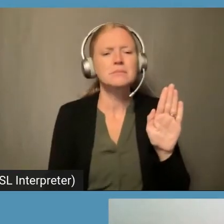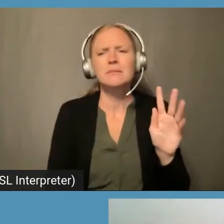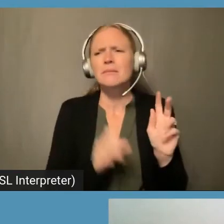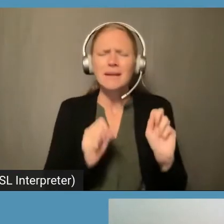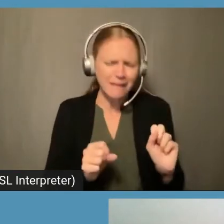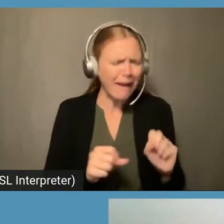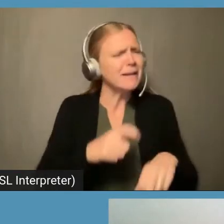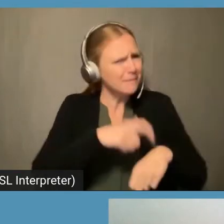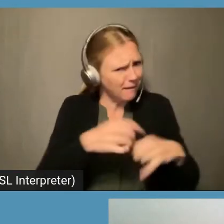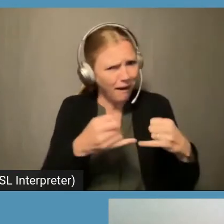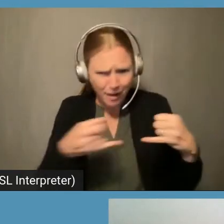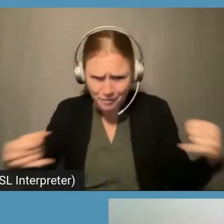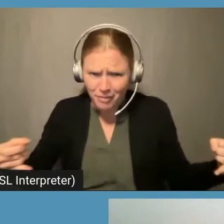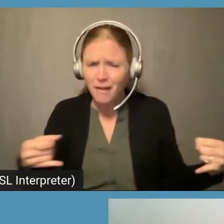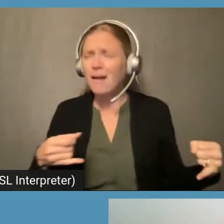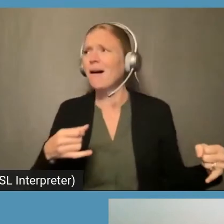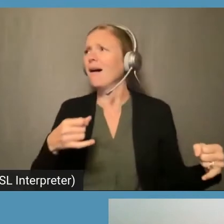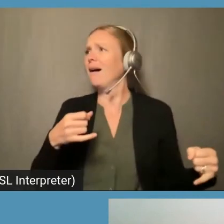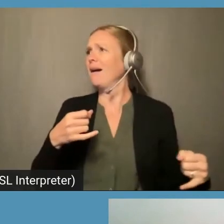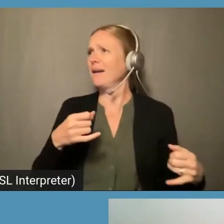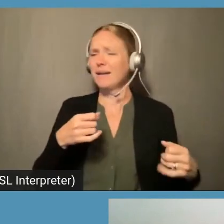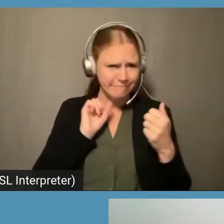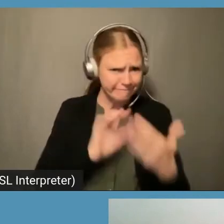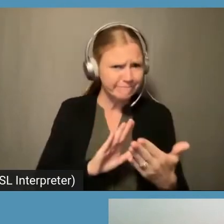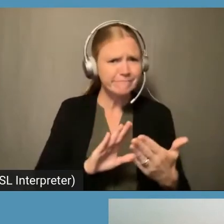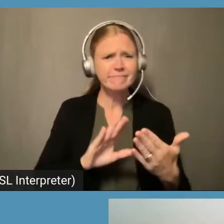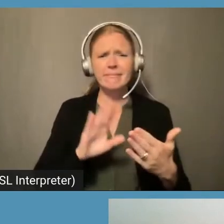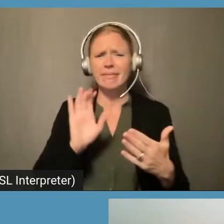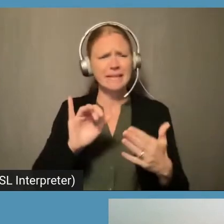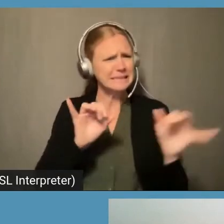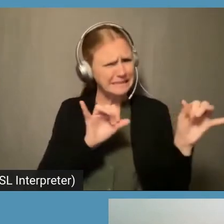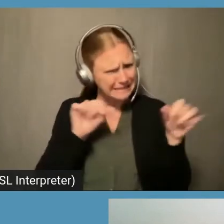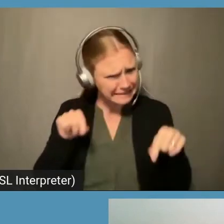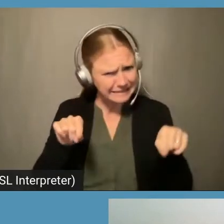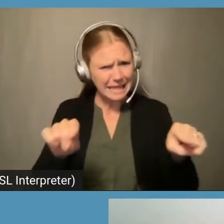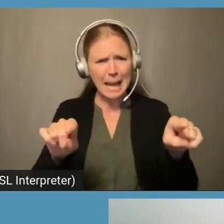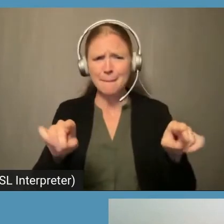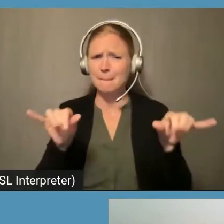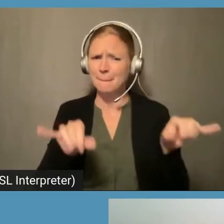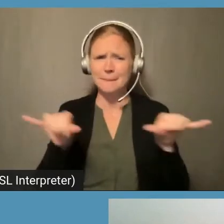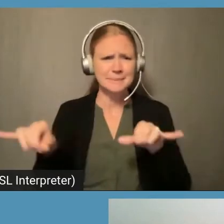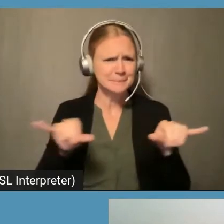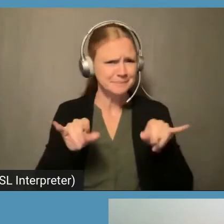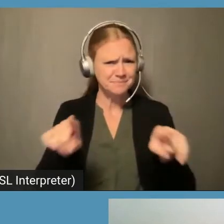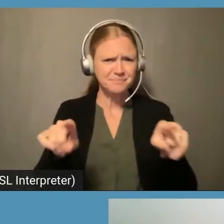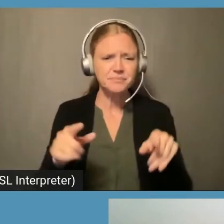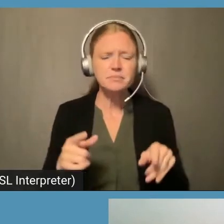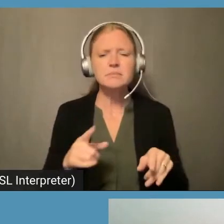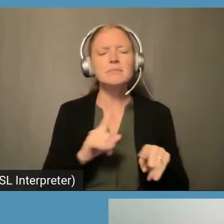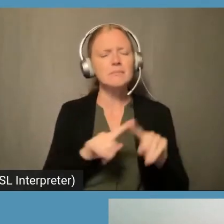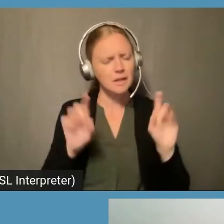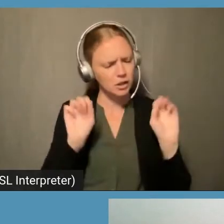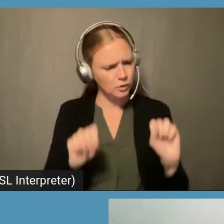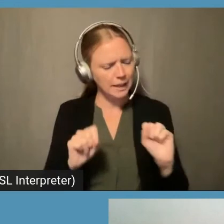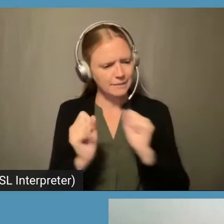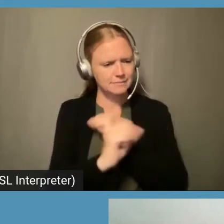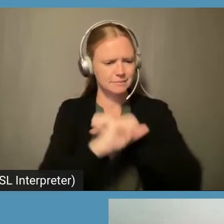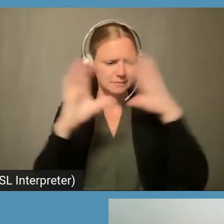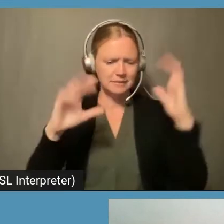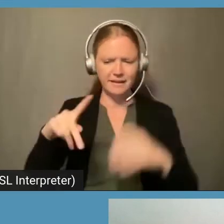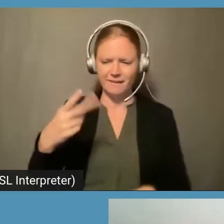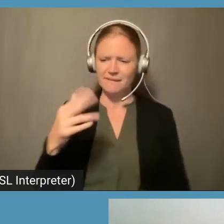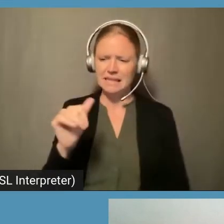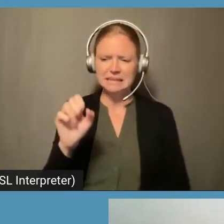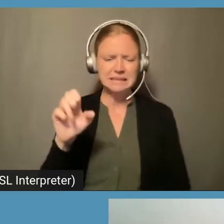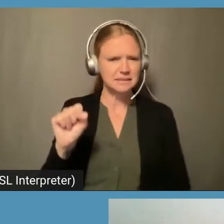creating the requirements for it. But you can also think about it in phases of development too. So